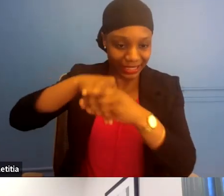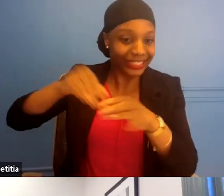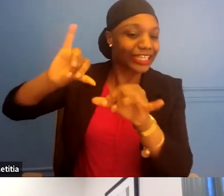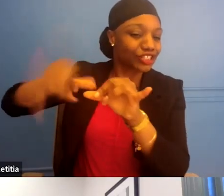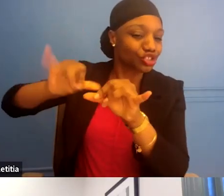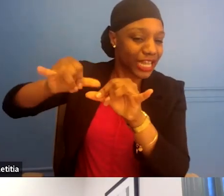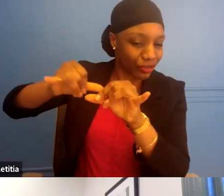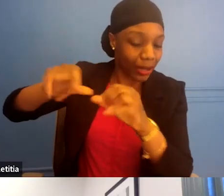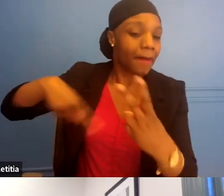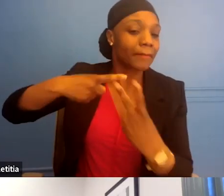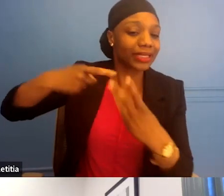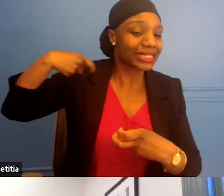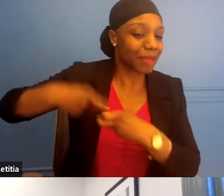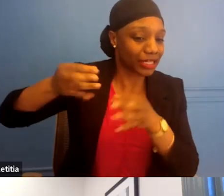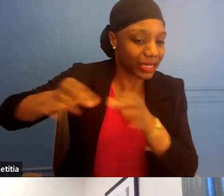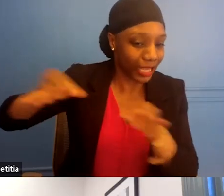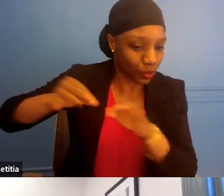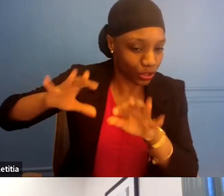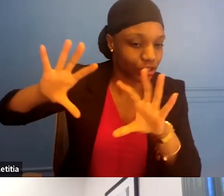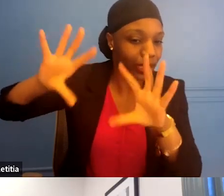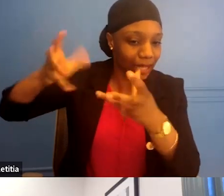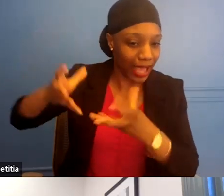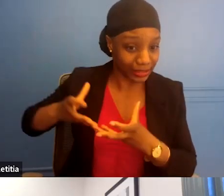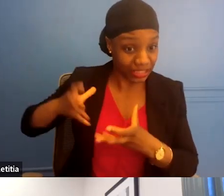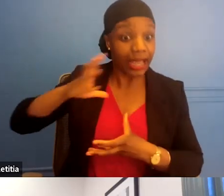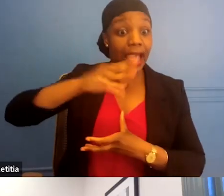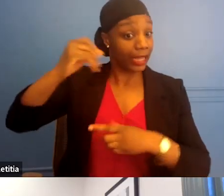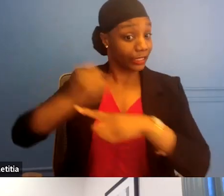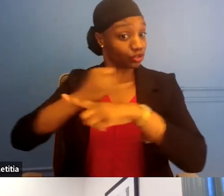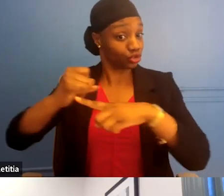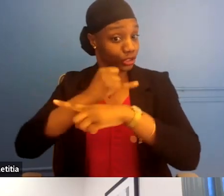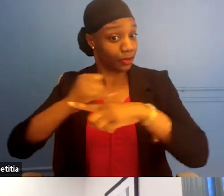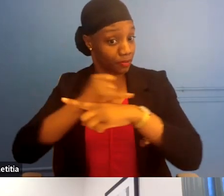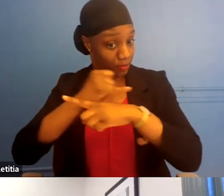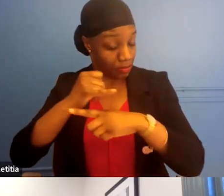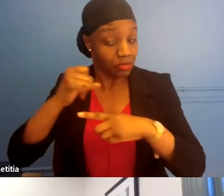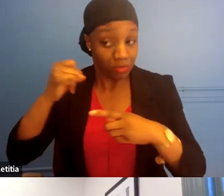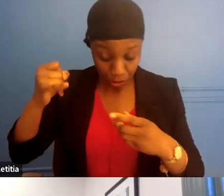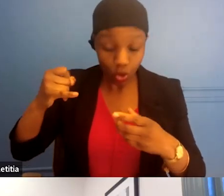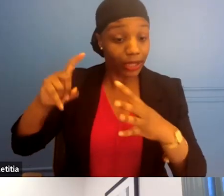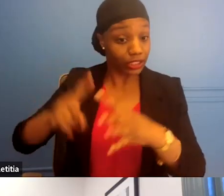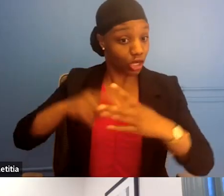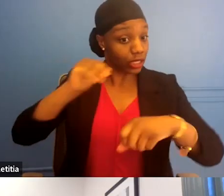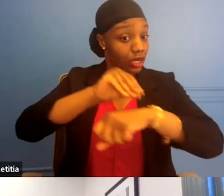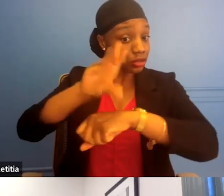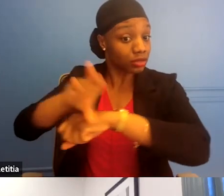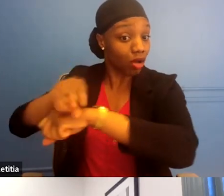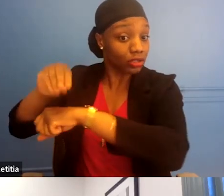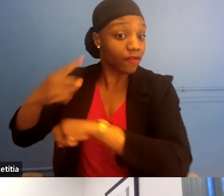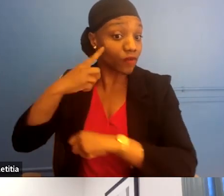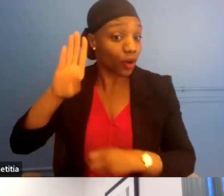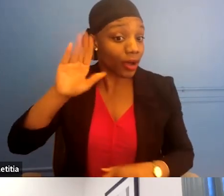as Spanish language classes, and did internships in strategy consulting and banking. And frankly speaking,